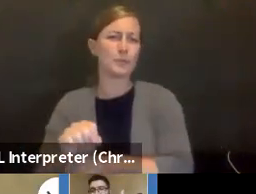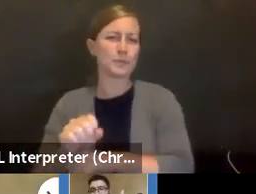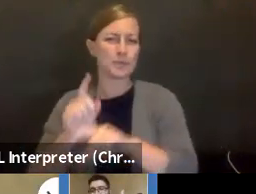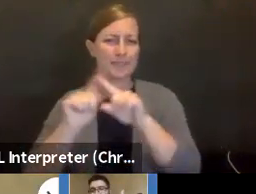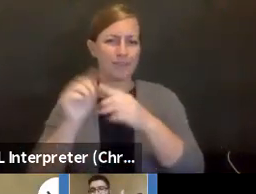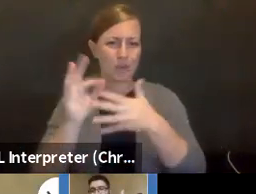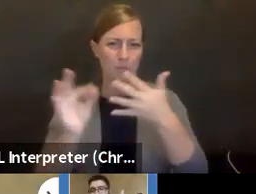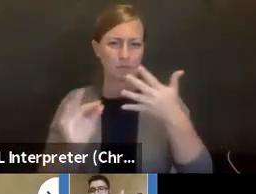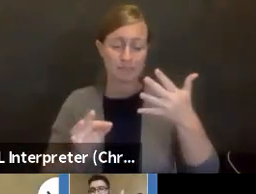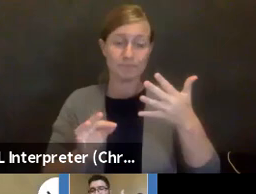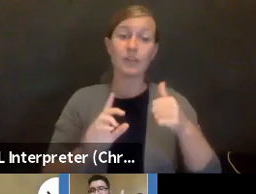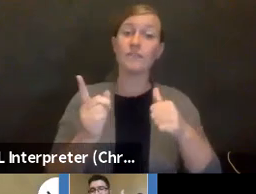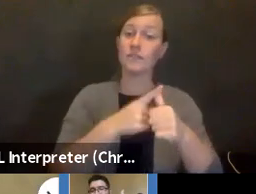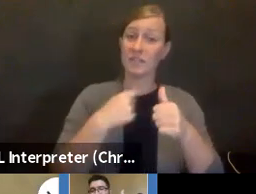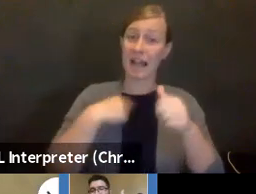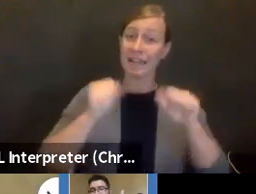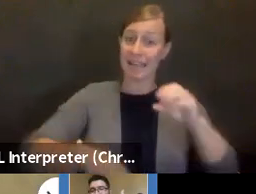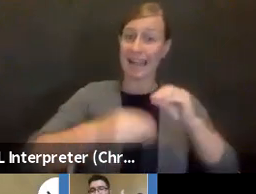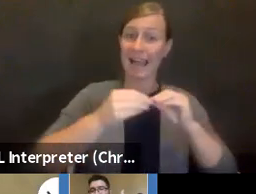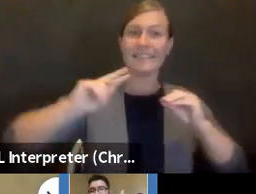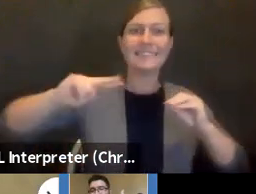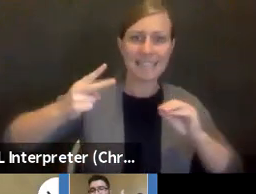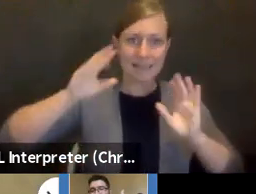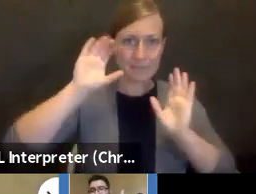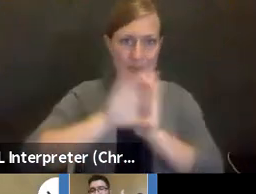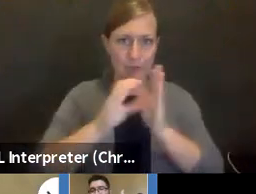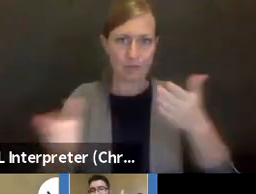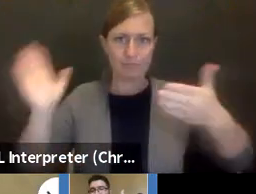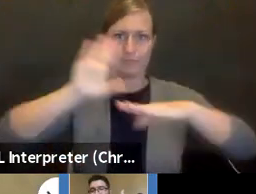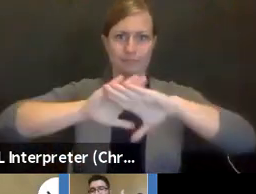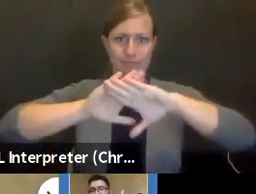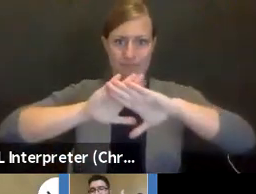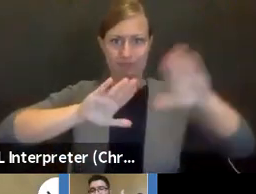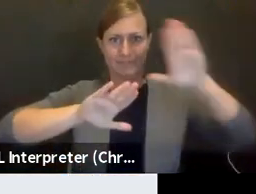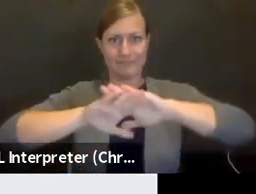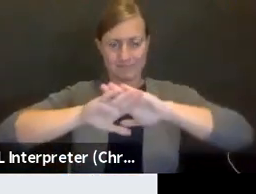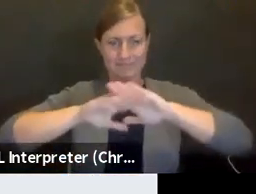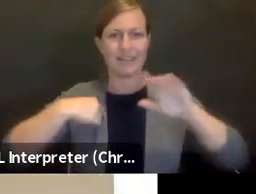Number 1, I can add another photo on top of it. I can layer photos.